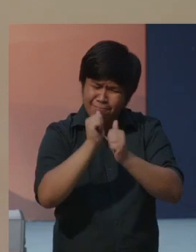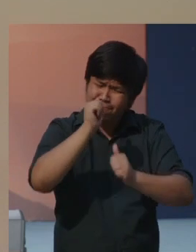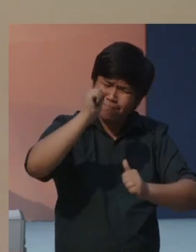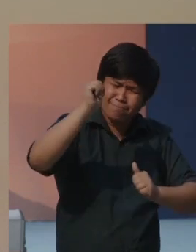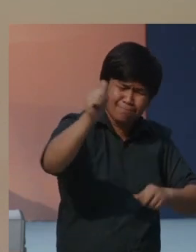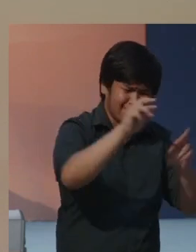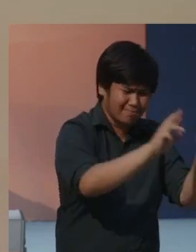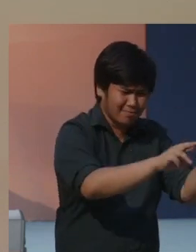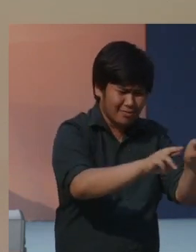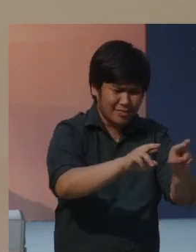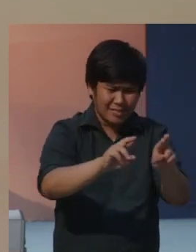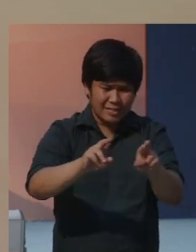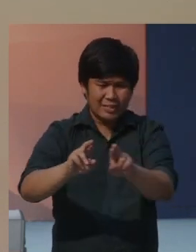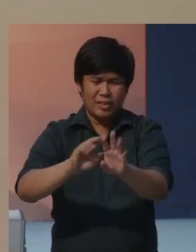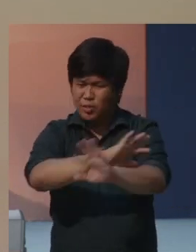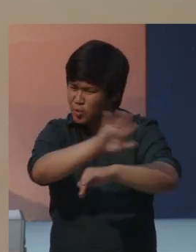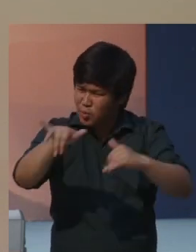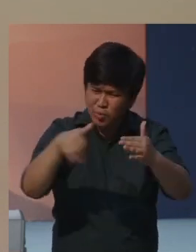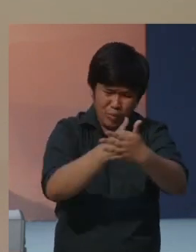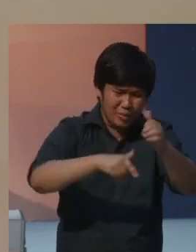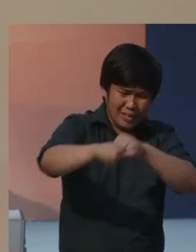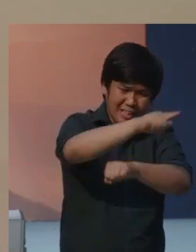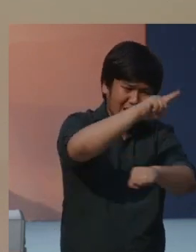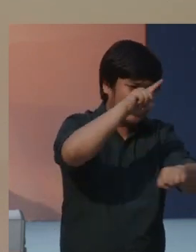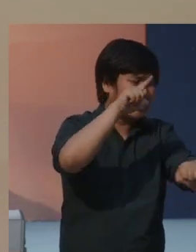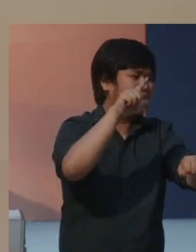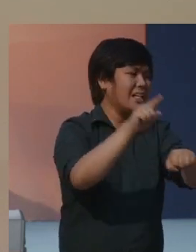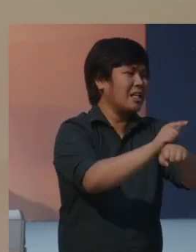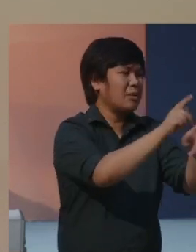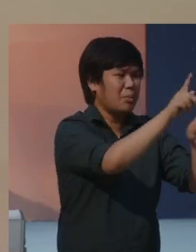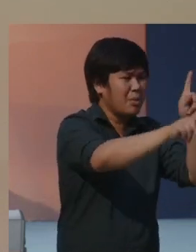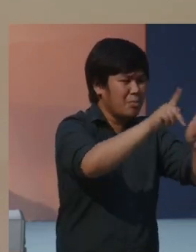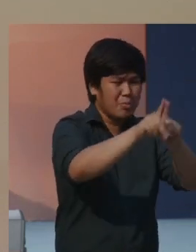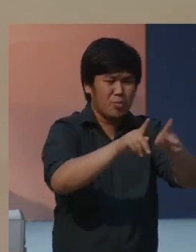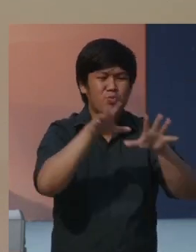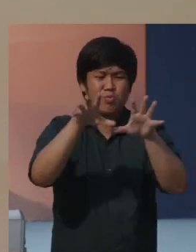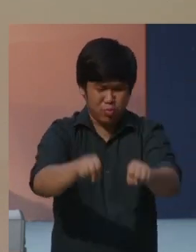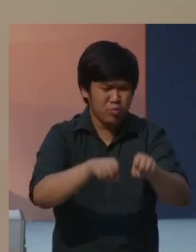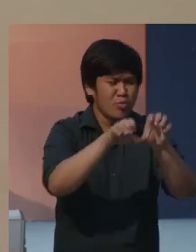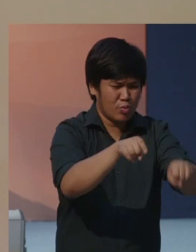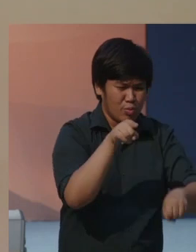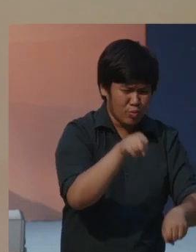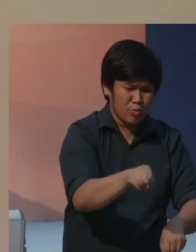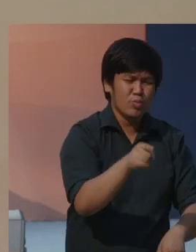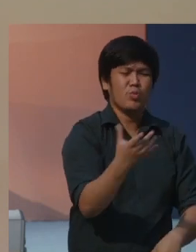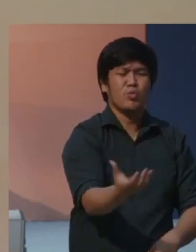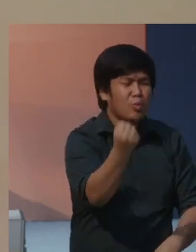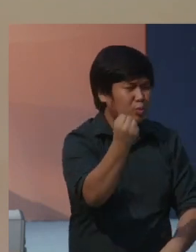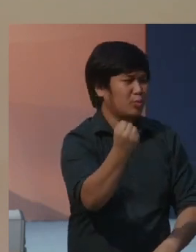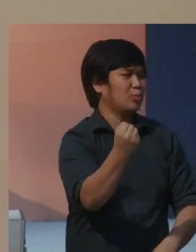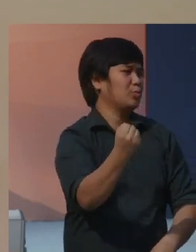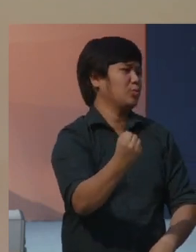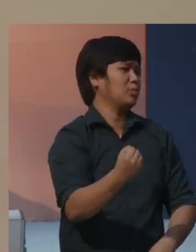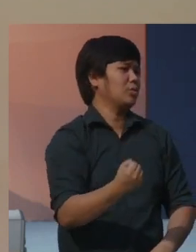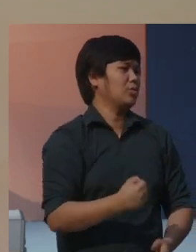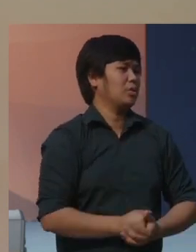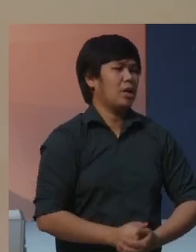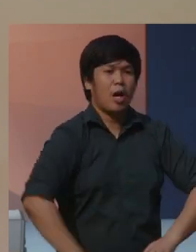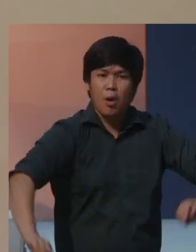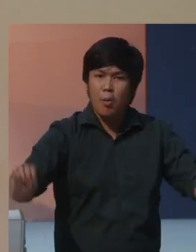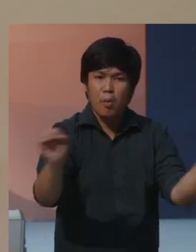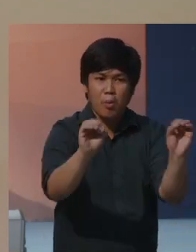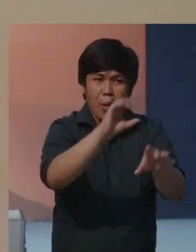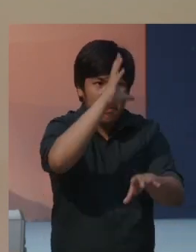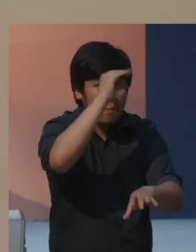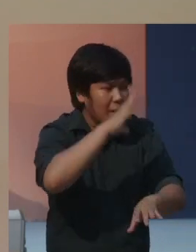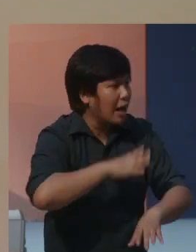river, the river Euphrates, all the land of the Hittites, to the great sea, toward the going down of the sun shall be your territory. No man